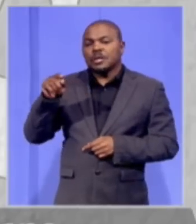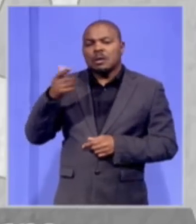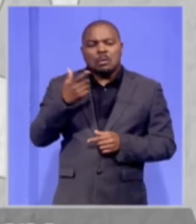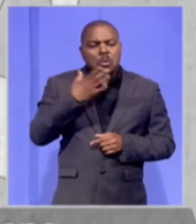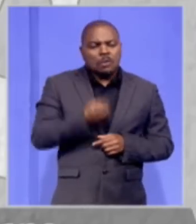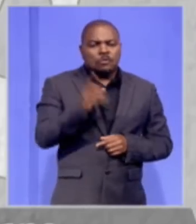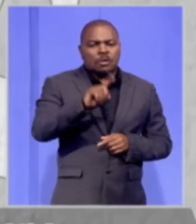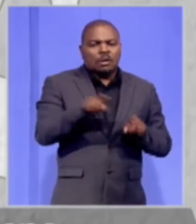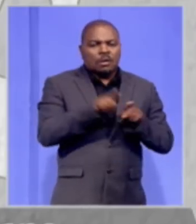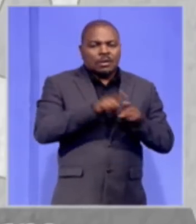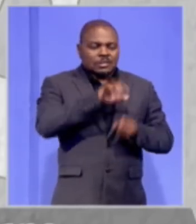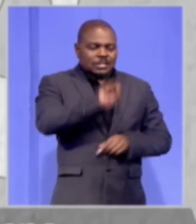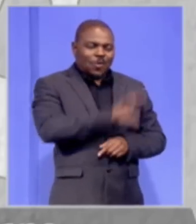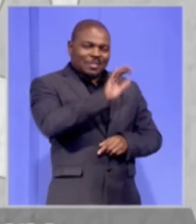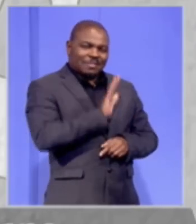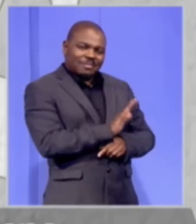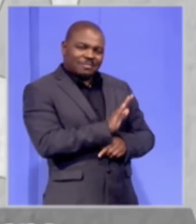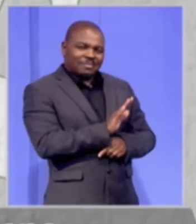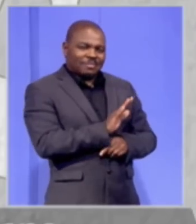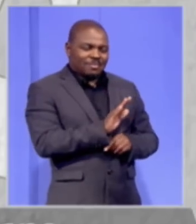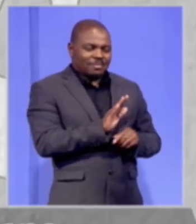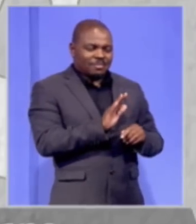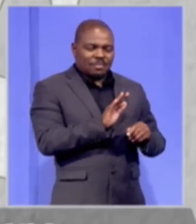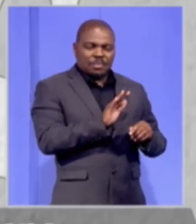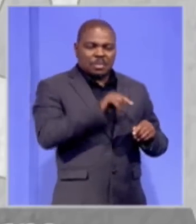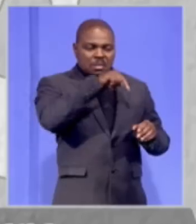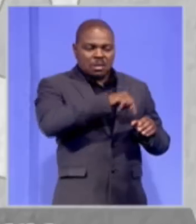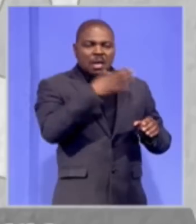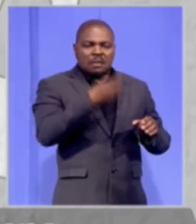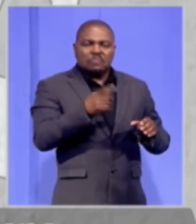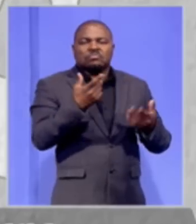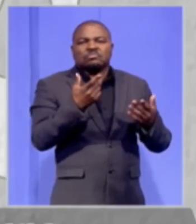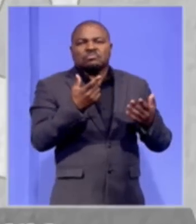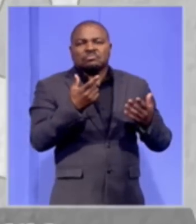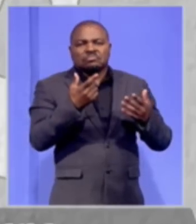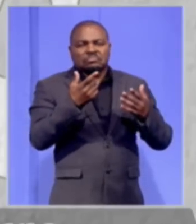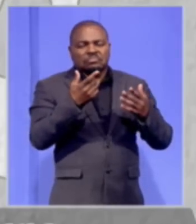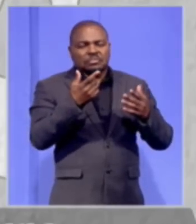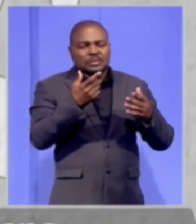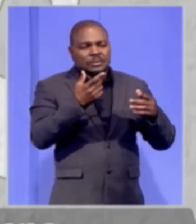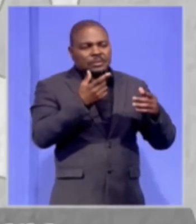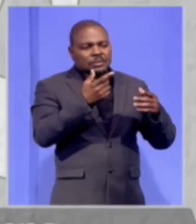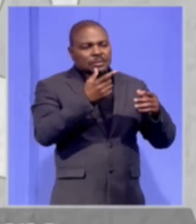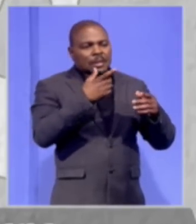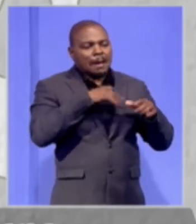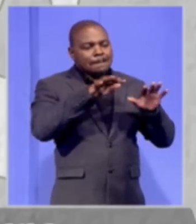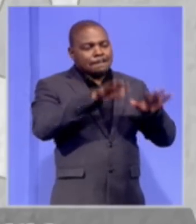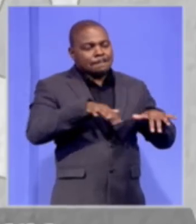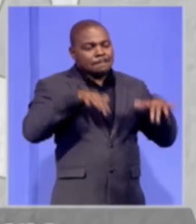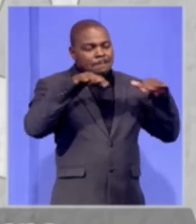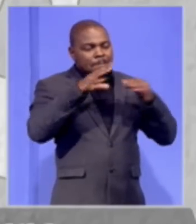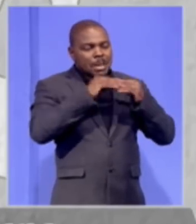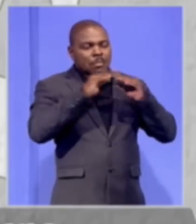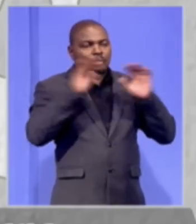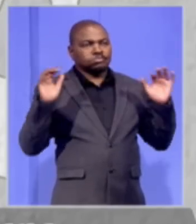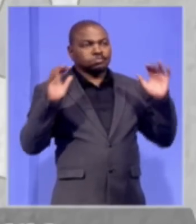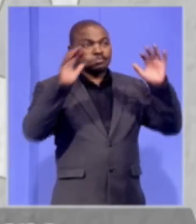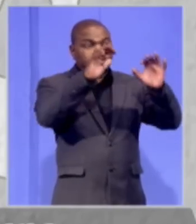le puso e tshwana le Afrika Borwa mo e leng hore ho na le hore ditho di kene ka parlamenteng